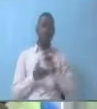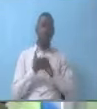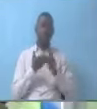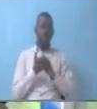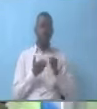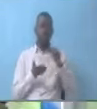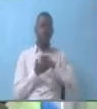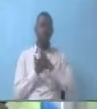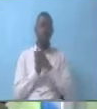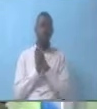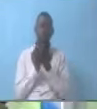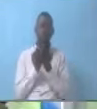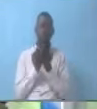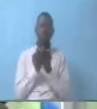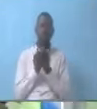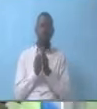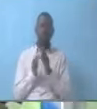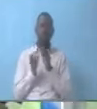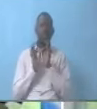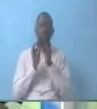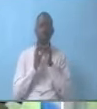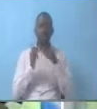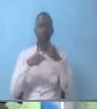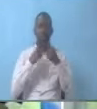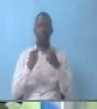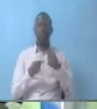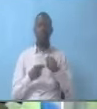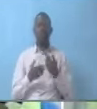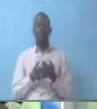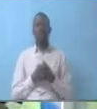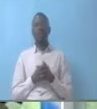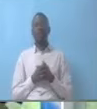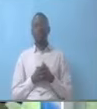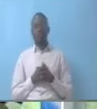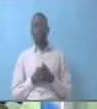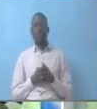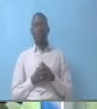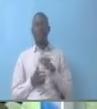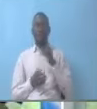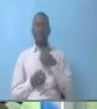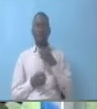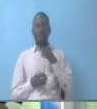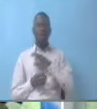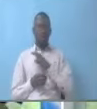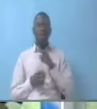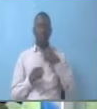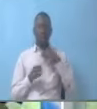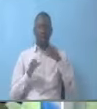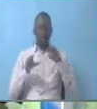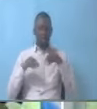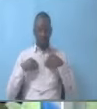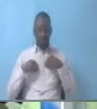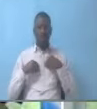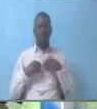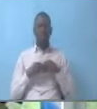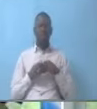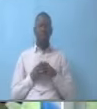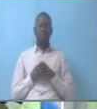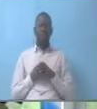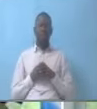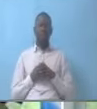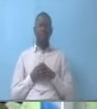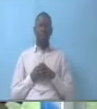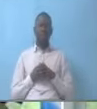I cannot dispute that fact and I agree completely diga la munuma weddi lolu te andana ci bu baakha baax